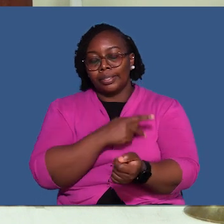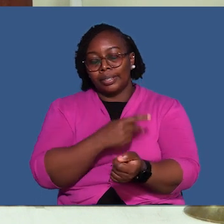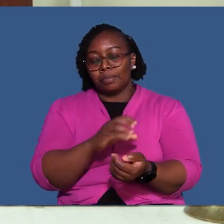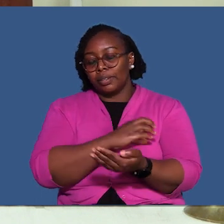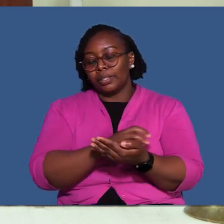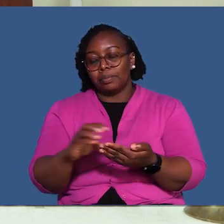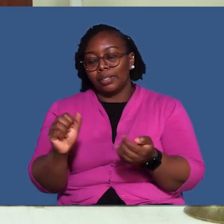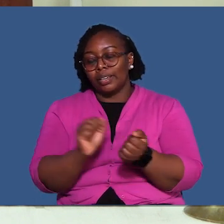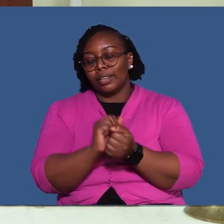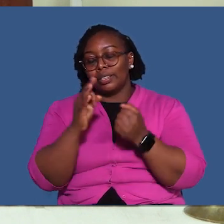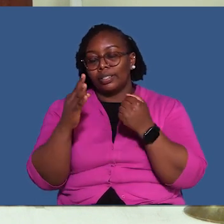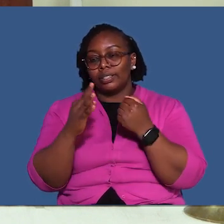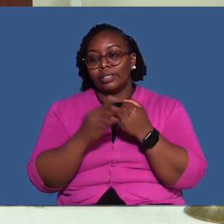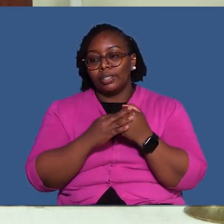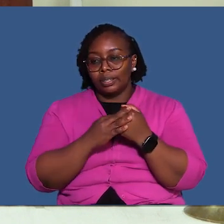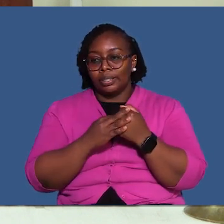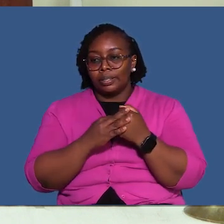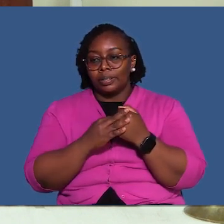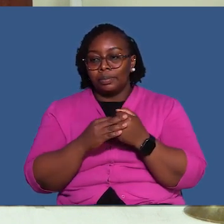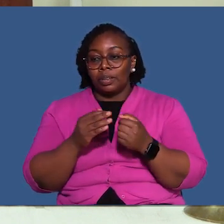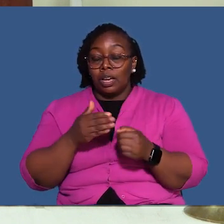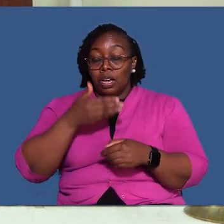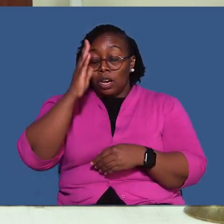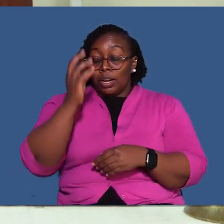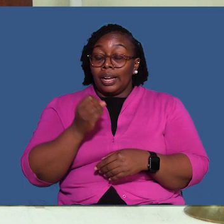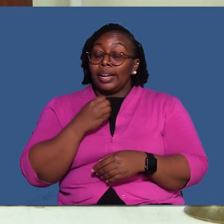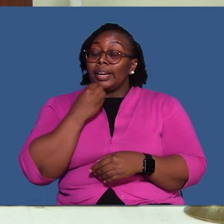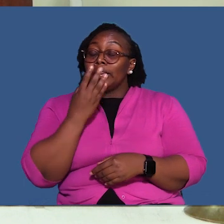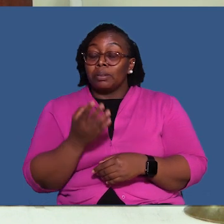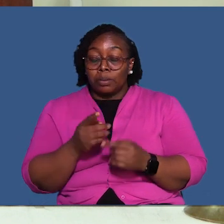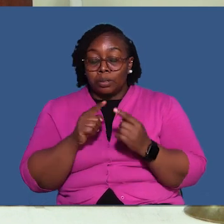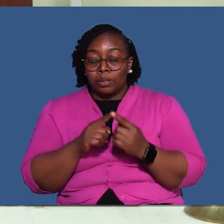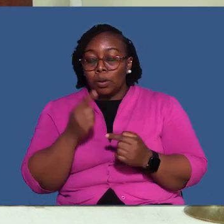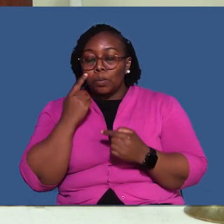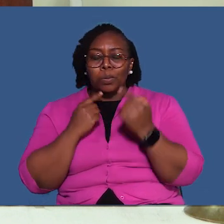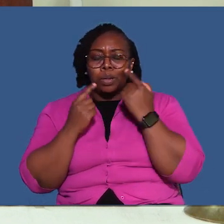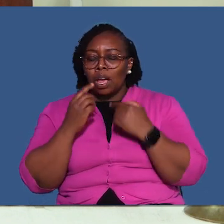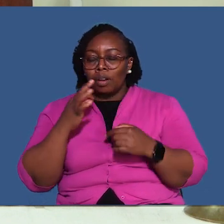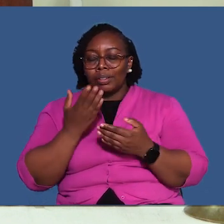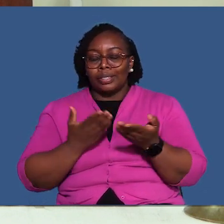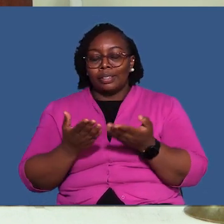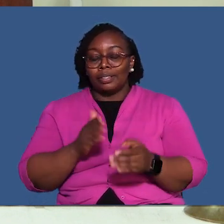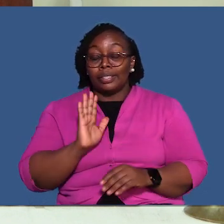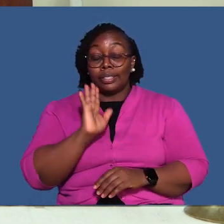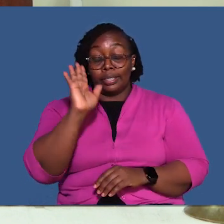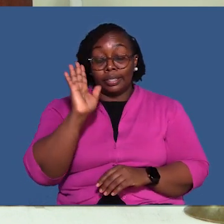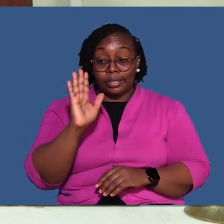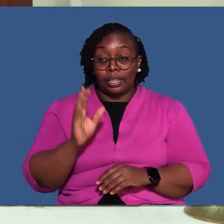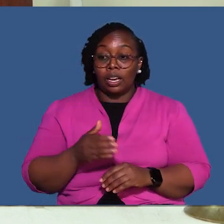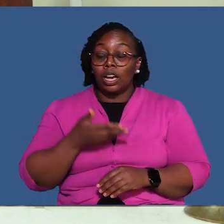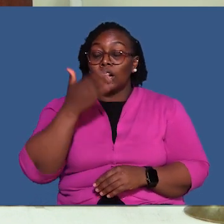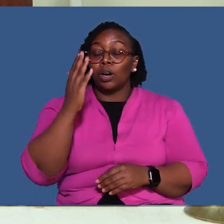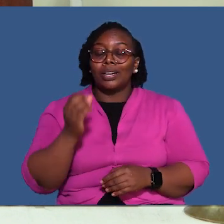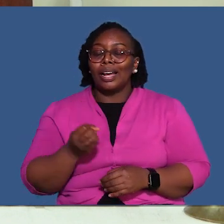to the cry of his servant, God responds so dramatically to that